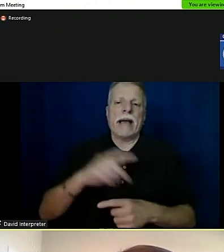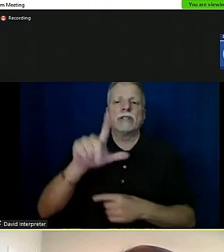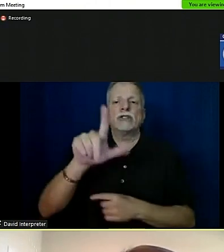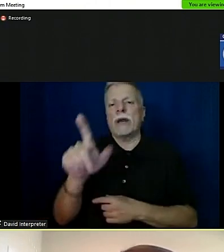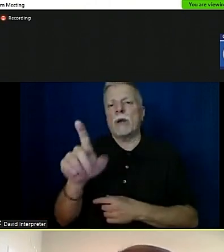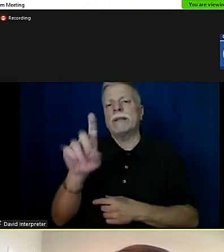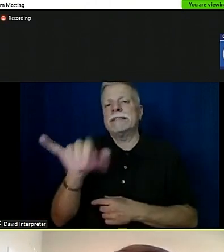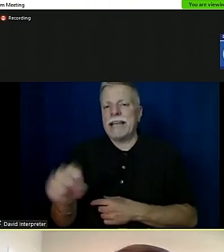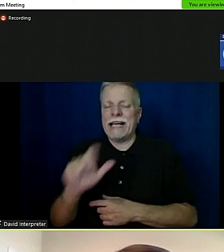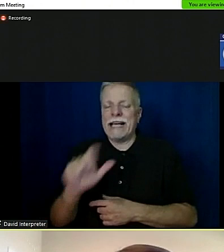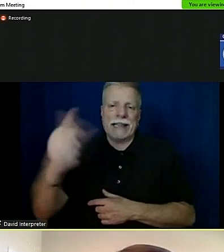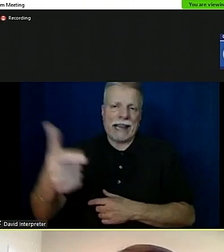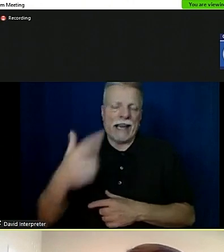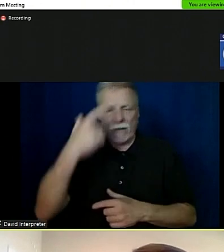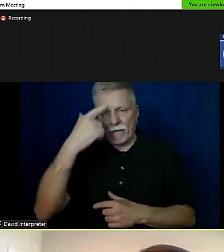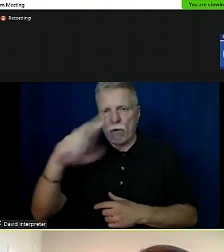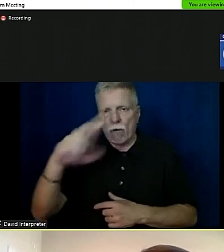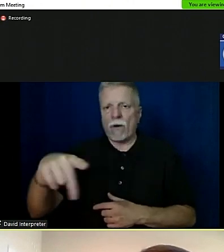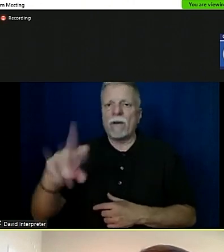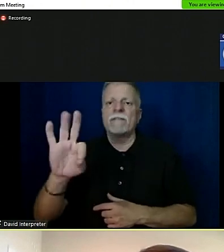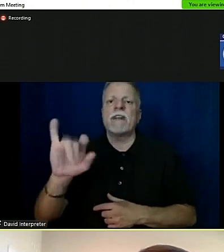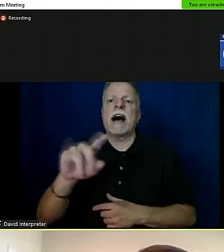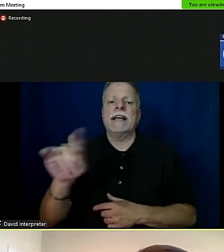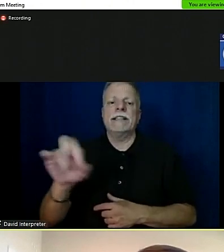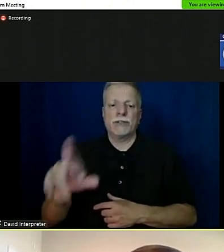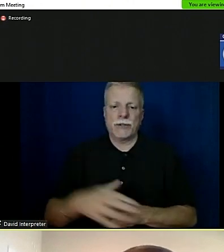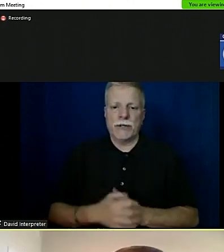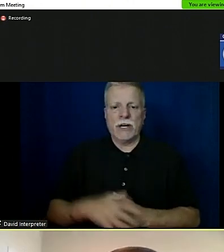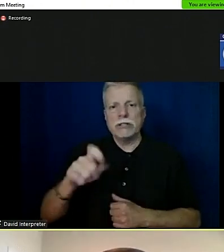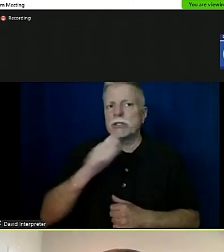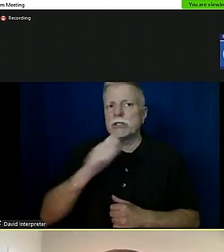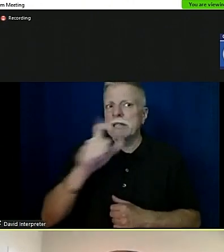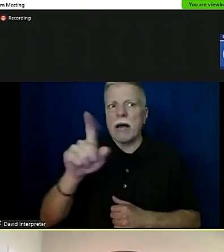Pfizer. So there shouldn't be an issue there.